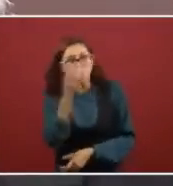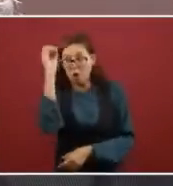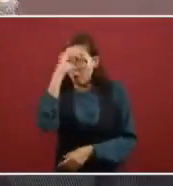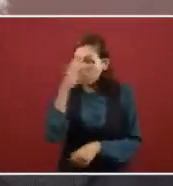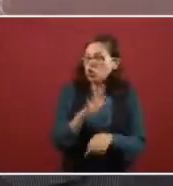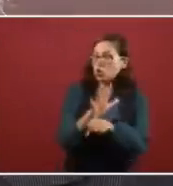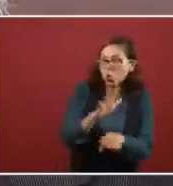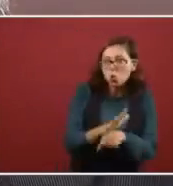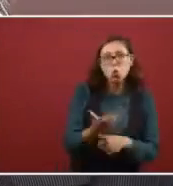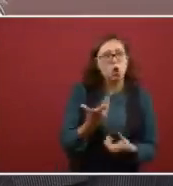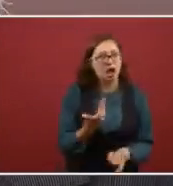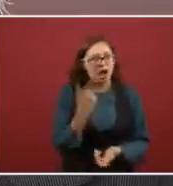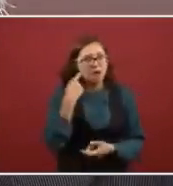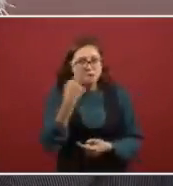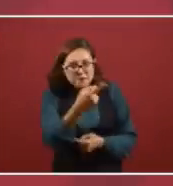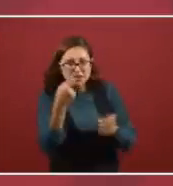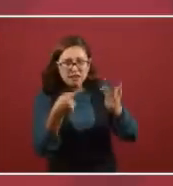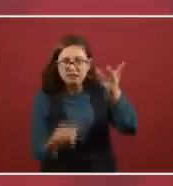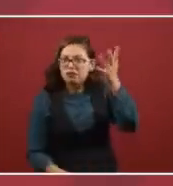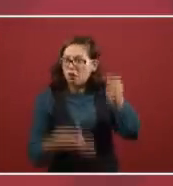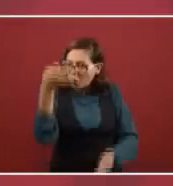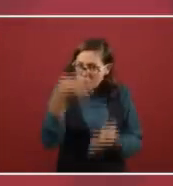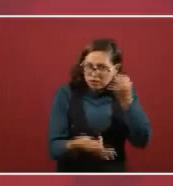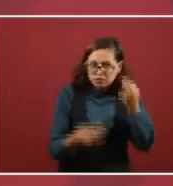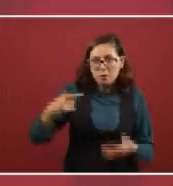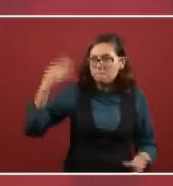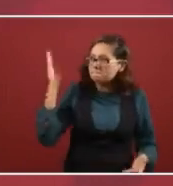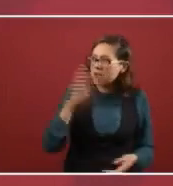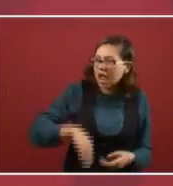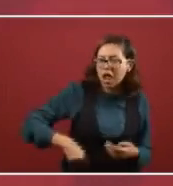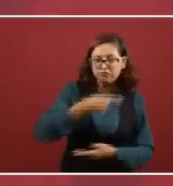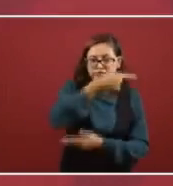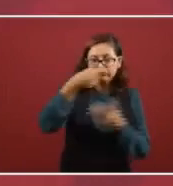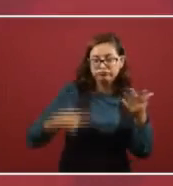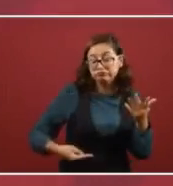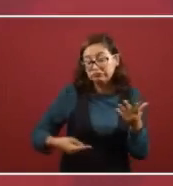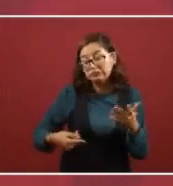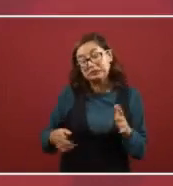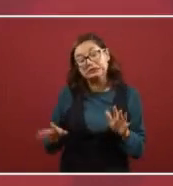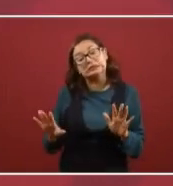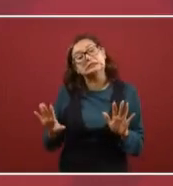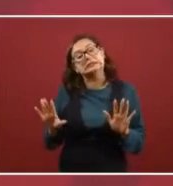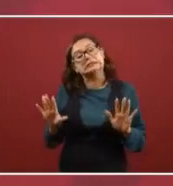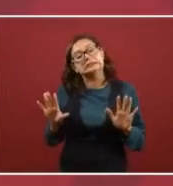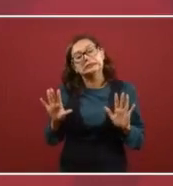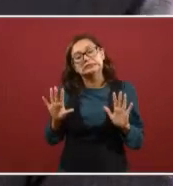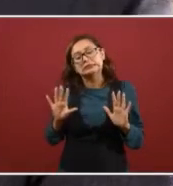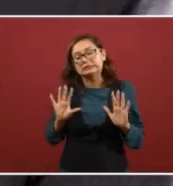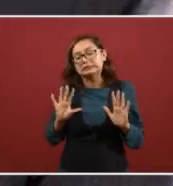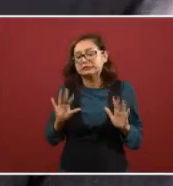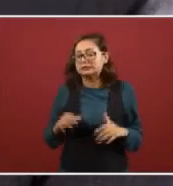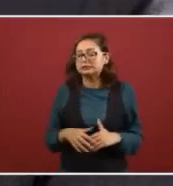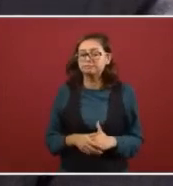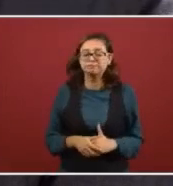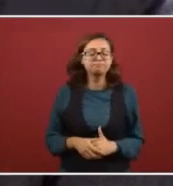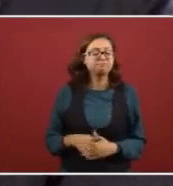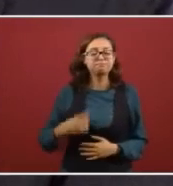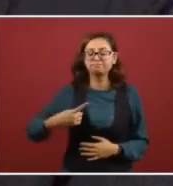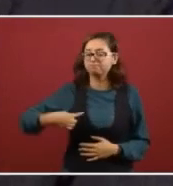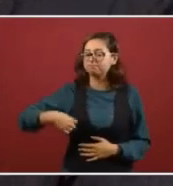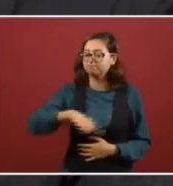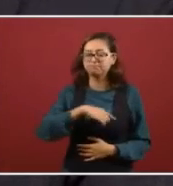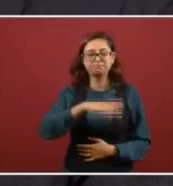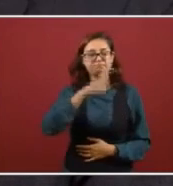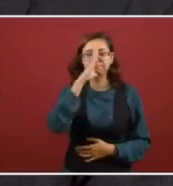otros opinions países, a condenar lo que or to sucede en otros condemn what's países. happening in other countries. Pues es una He política says because it's a Está politic that